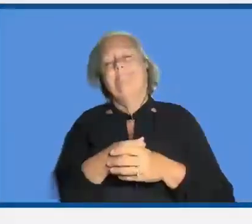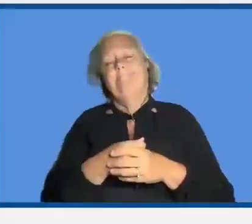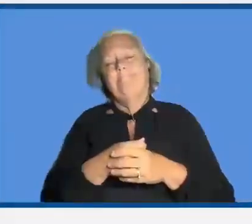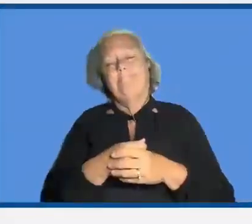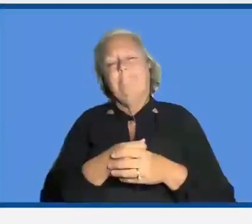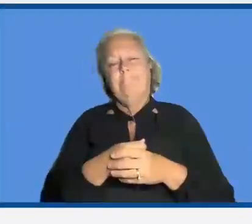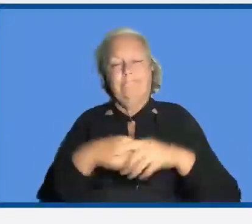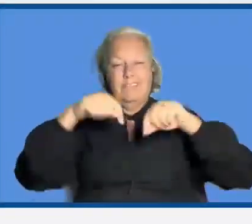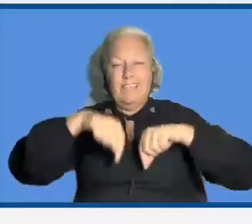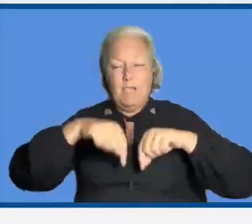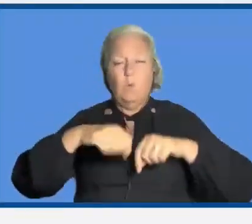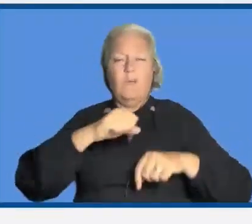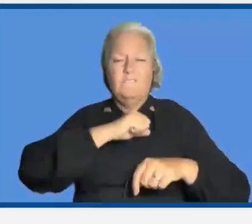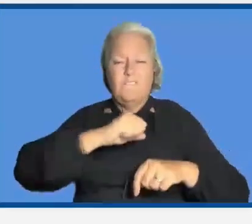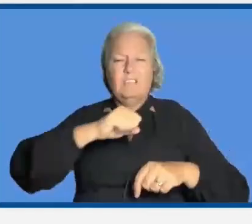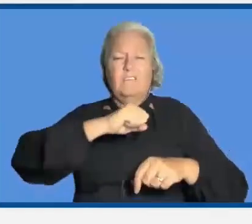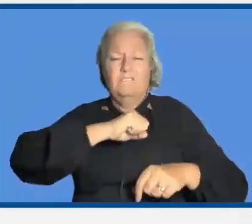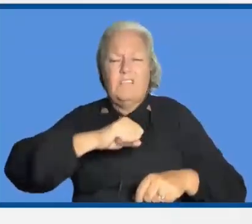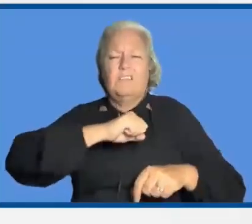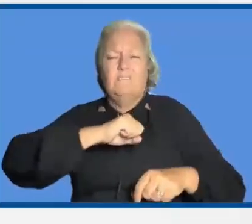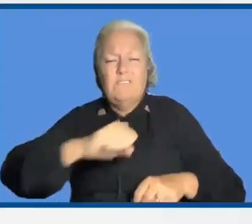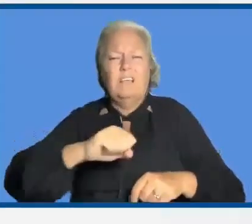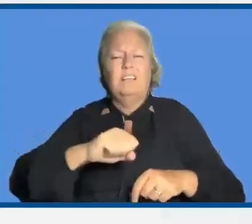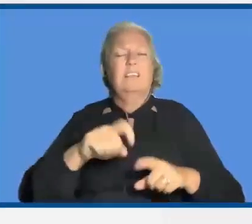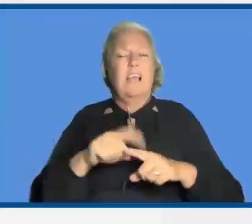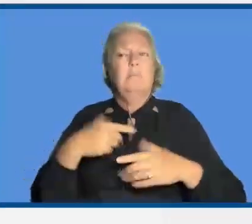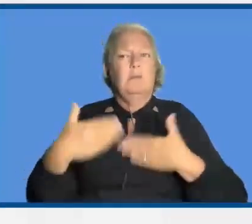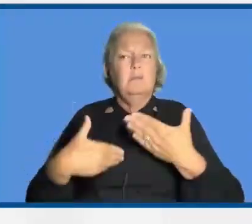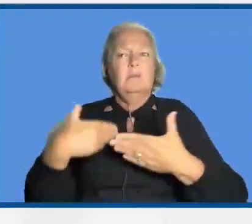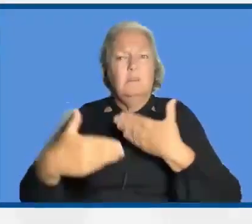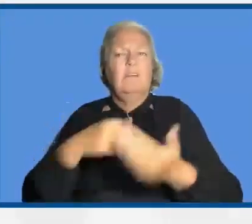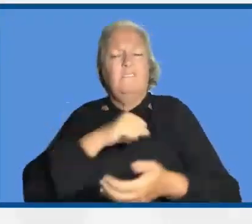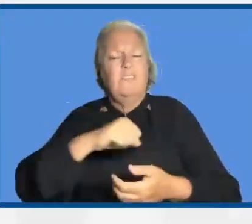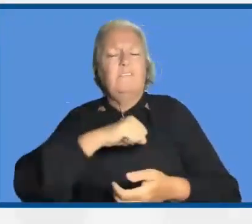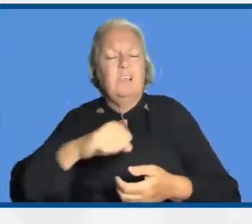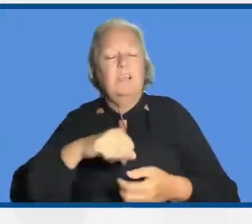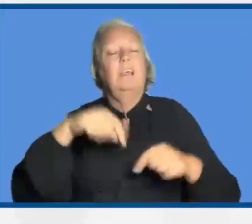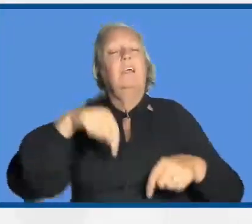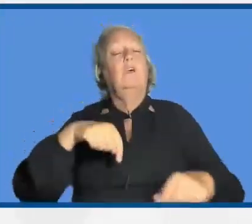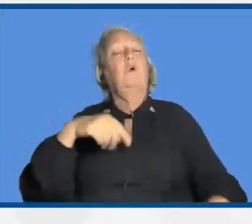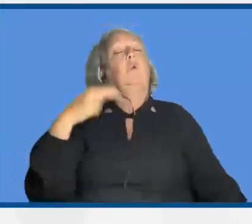and faster, and it's more demanding. Uruguay 3 years ago